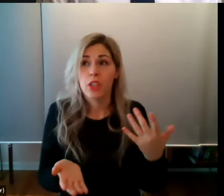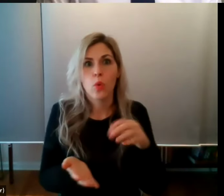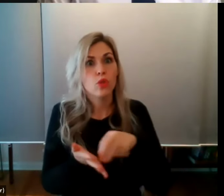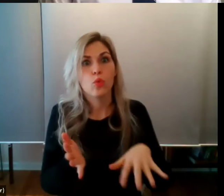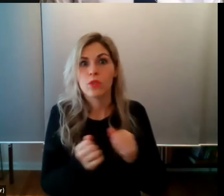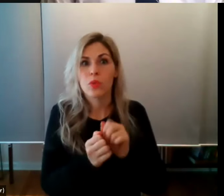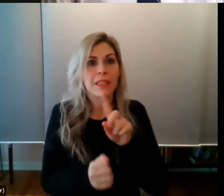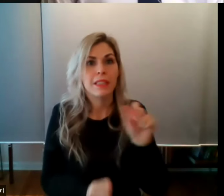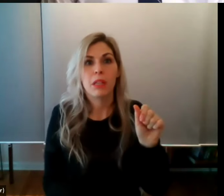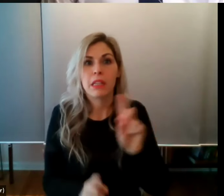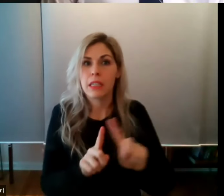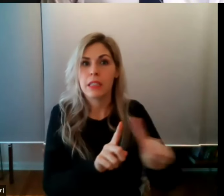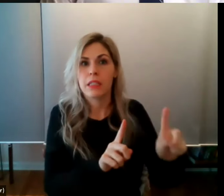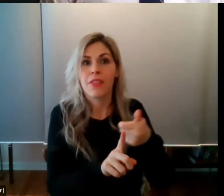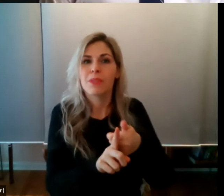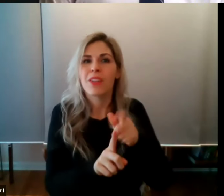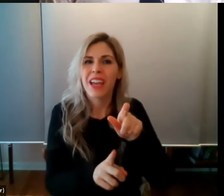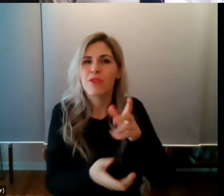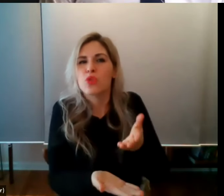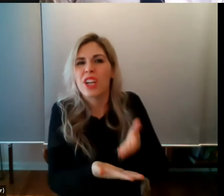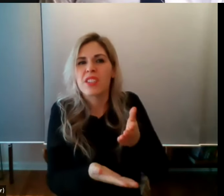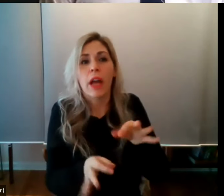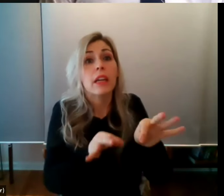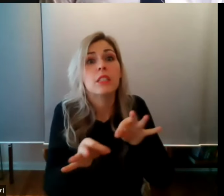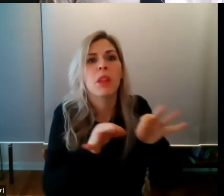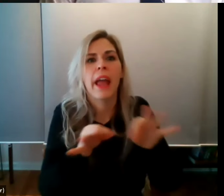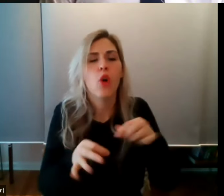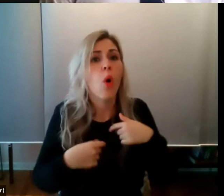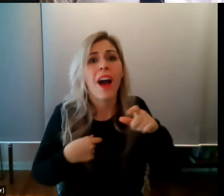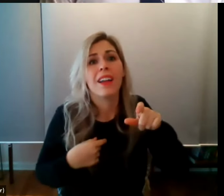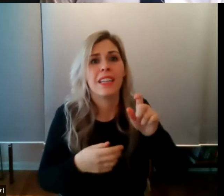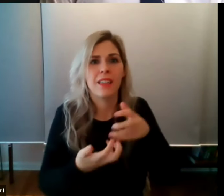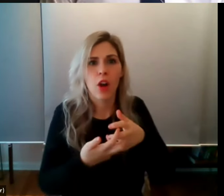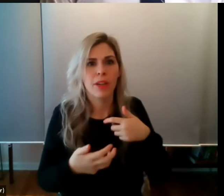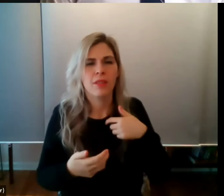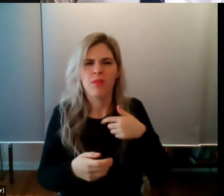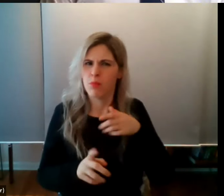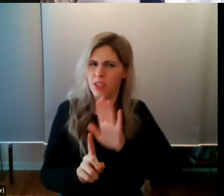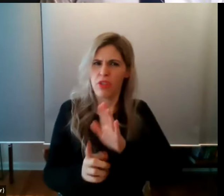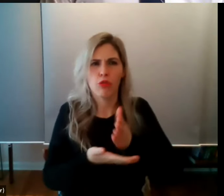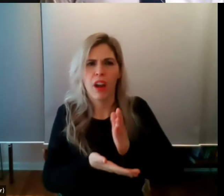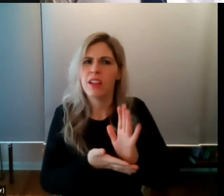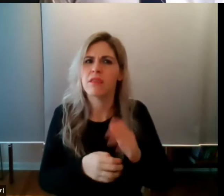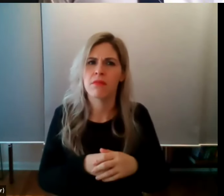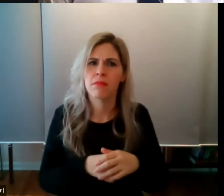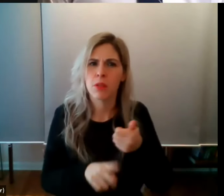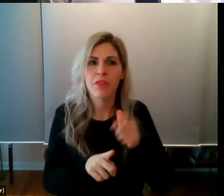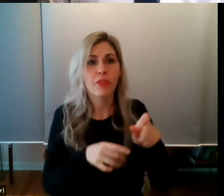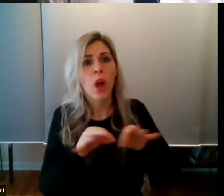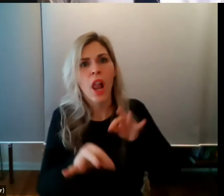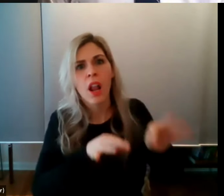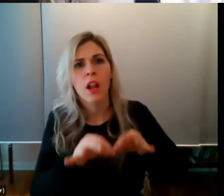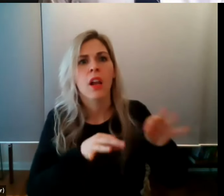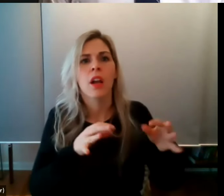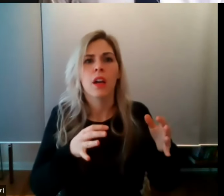with disabilities have to justify the accommodations that they have a right to, right? And thinking about